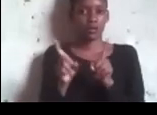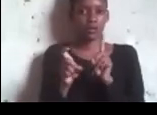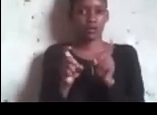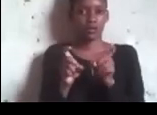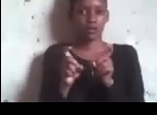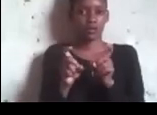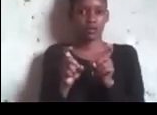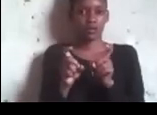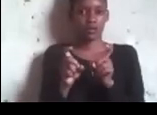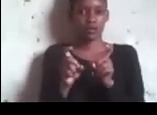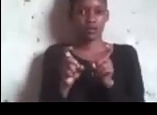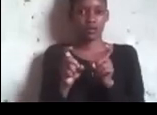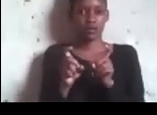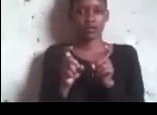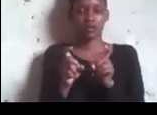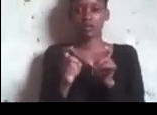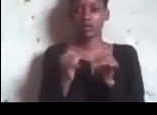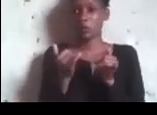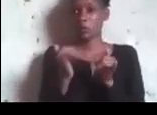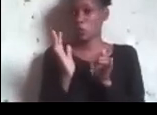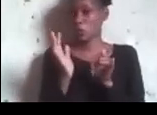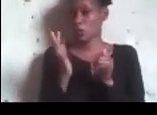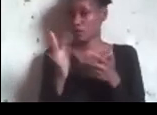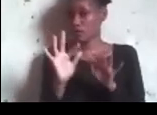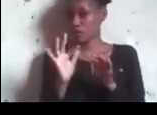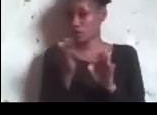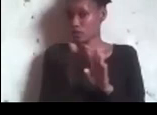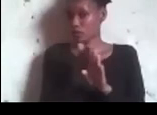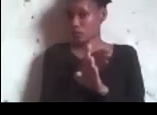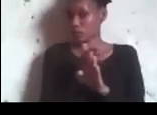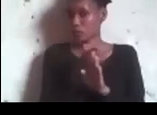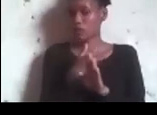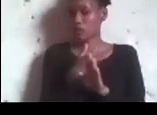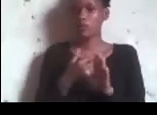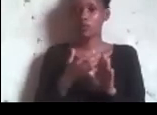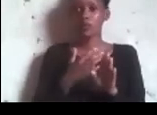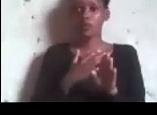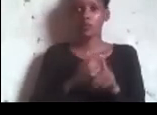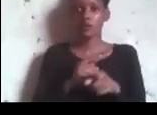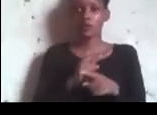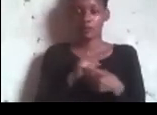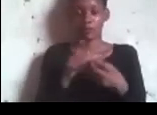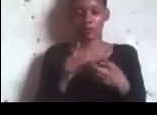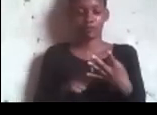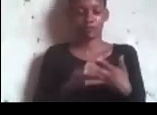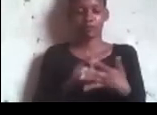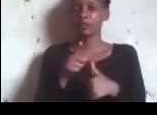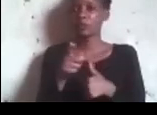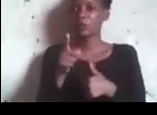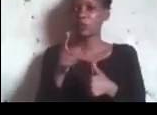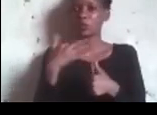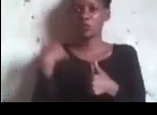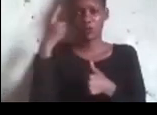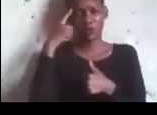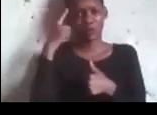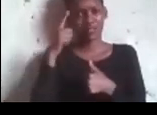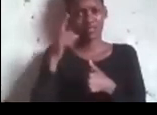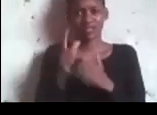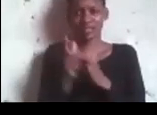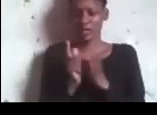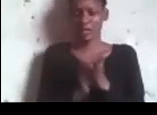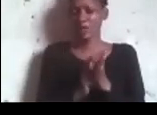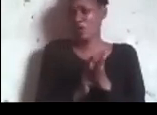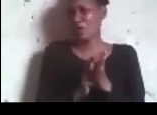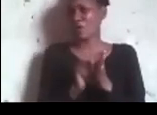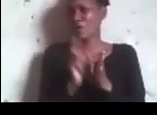Listening to what I've said now, what do you think about the current law on unmarried fathers? Anyone who